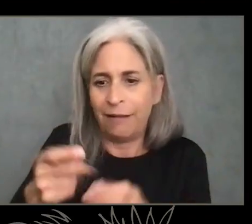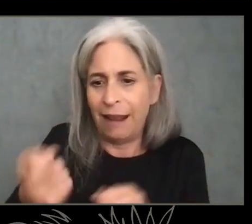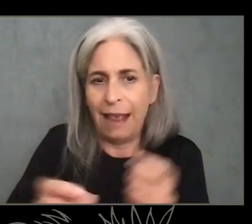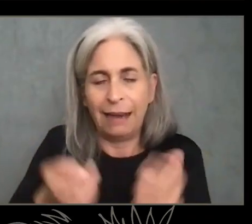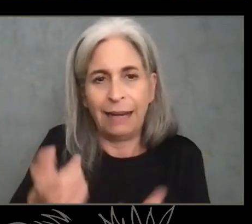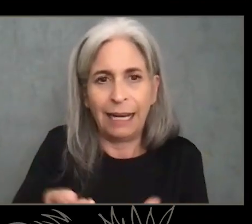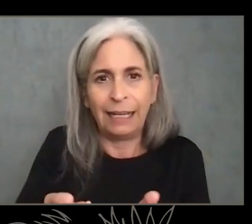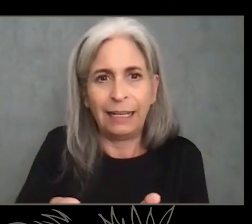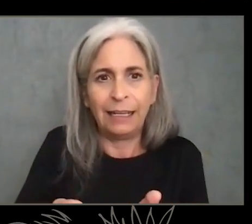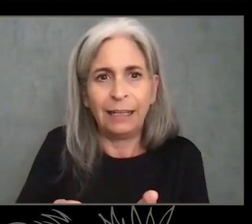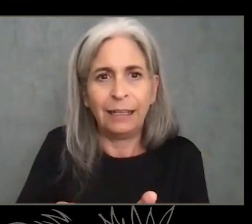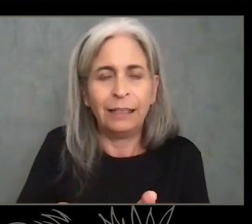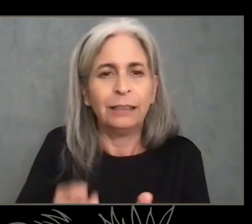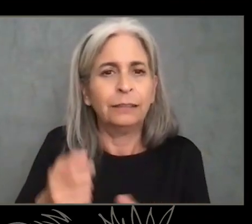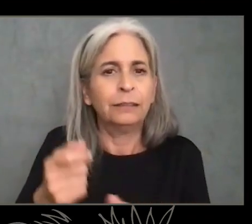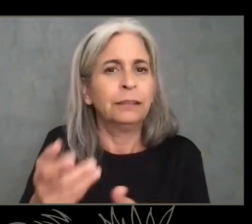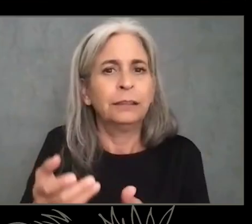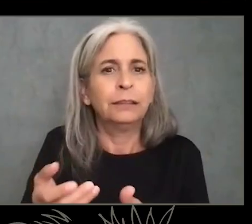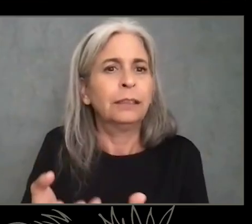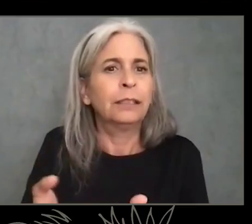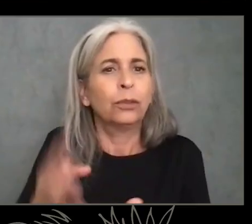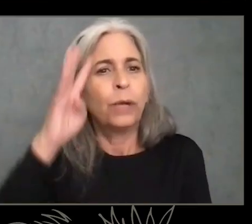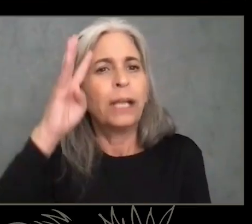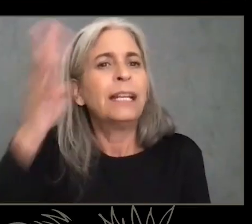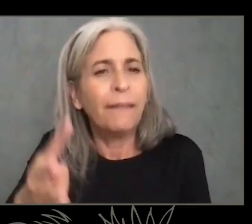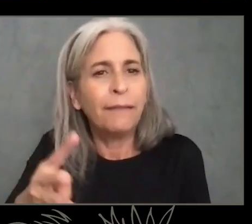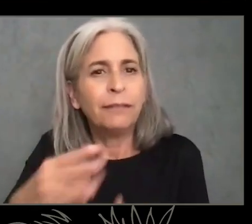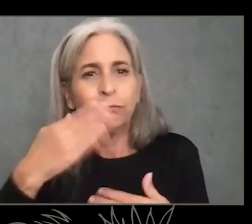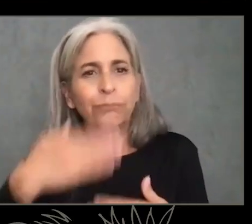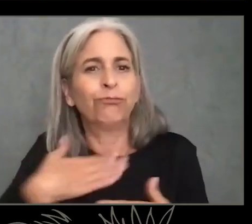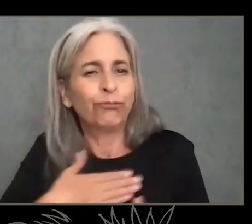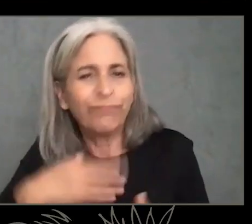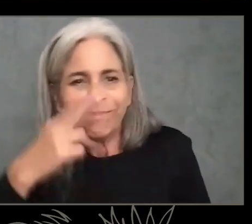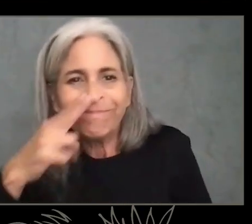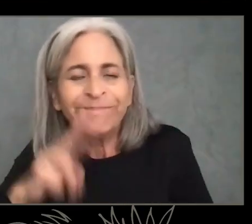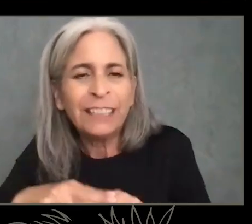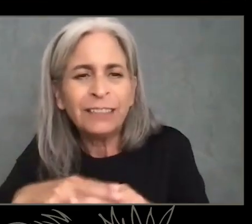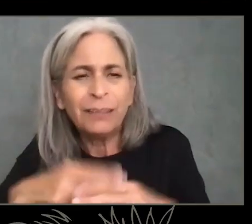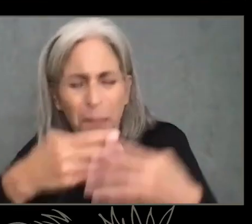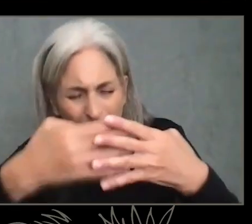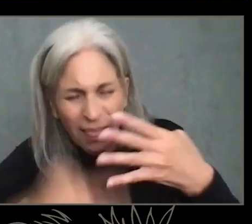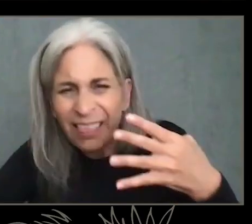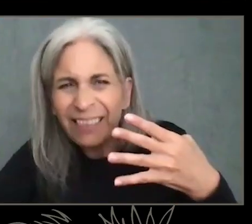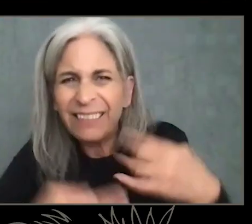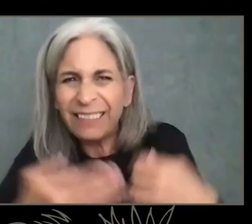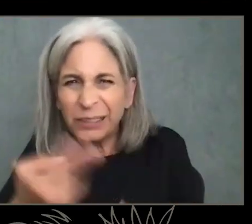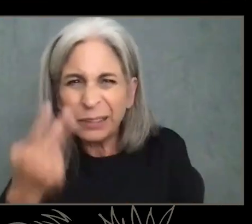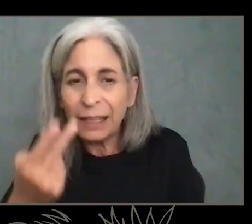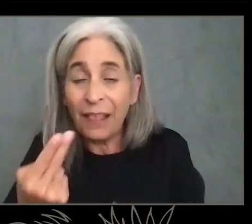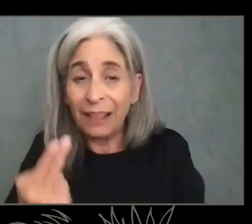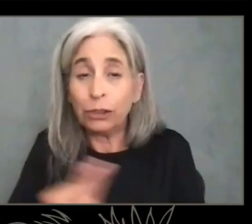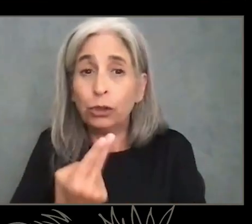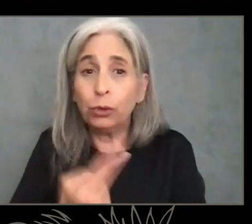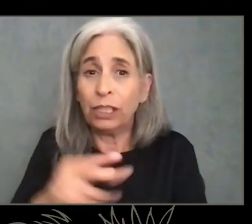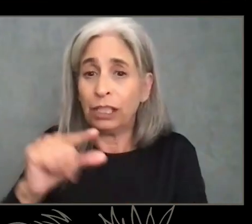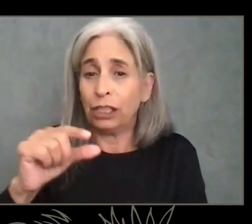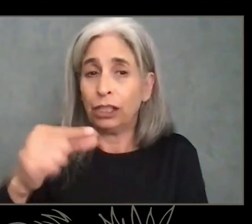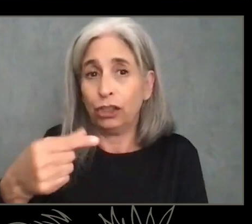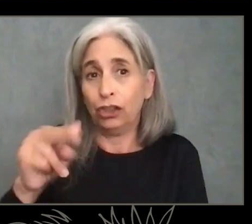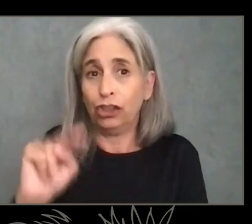learning and education again, creativity and recreation, and so on. So this is how people are using Gen